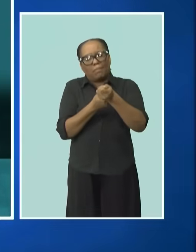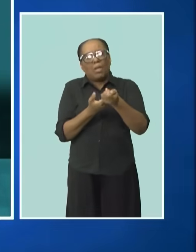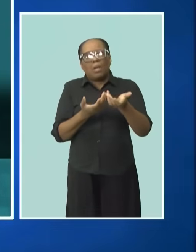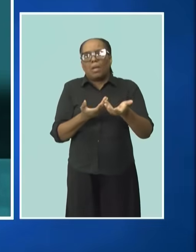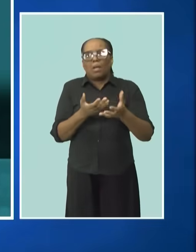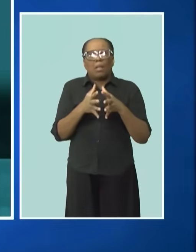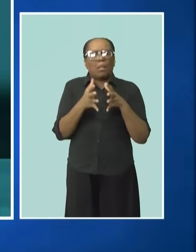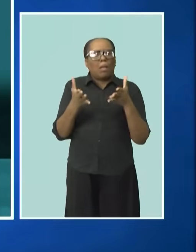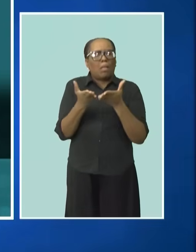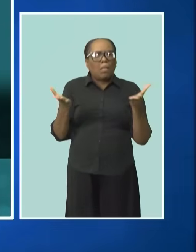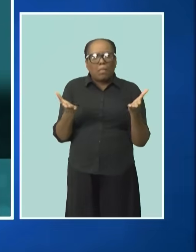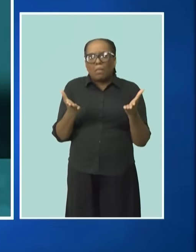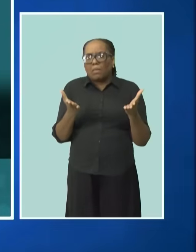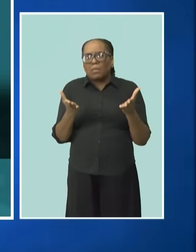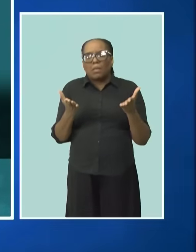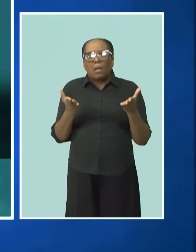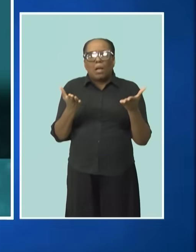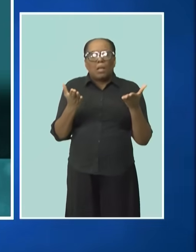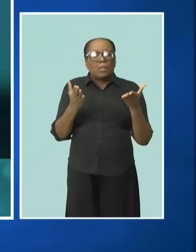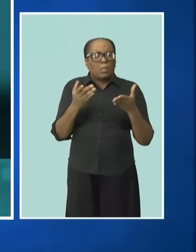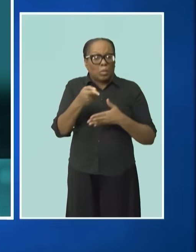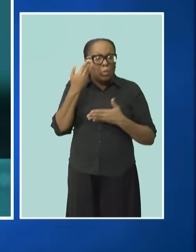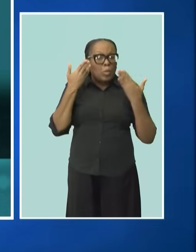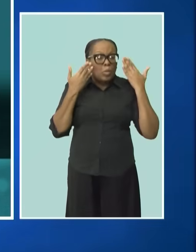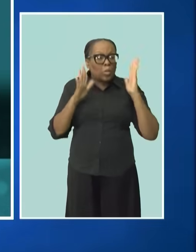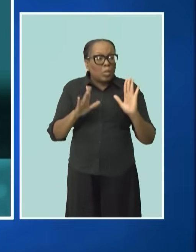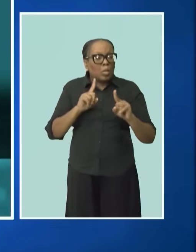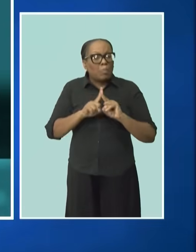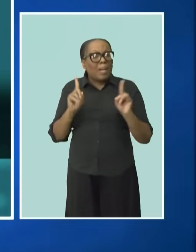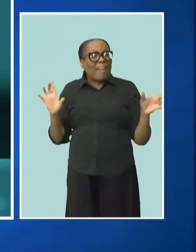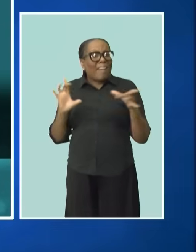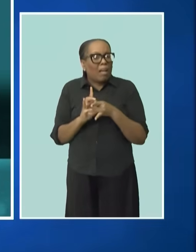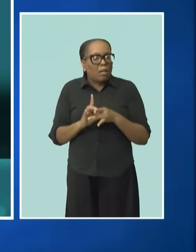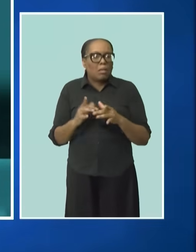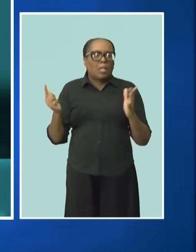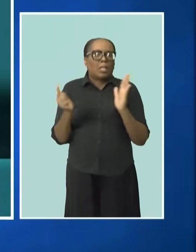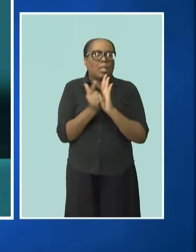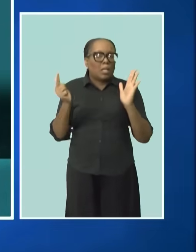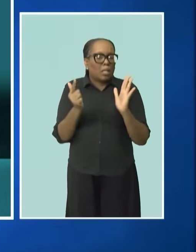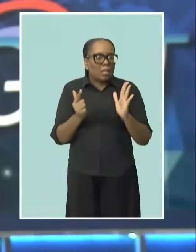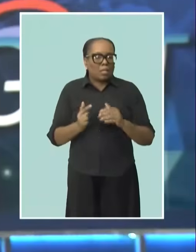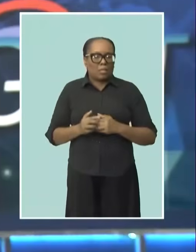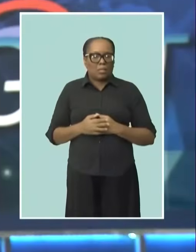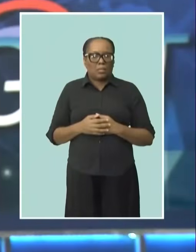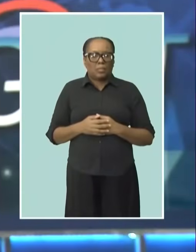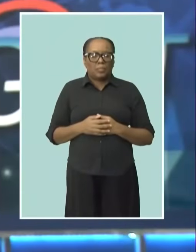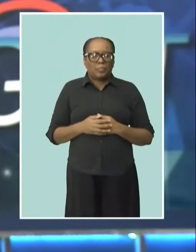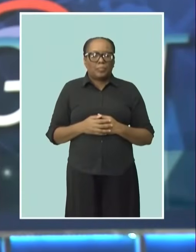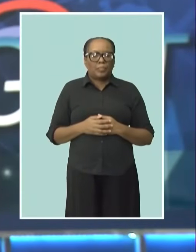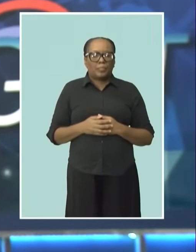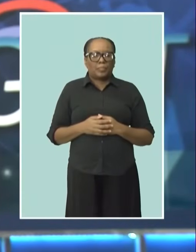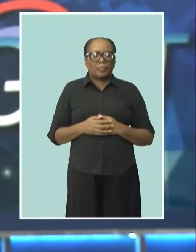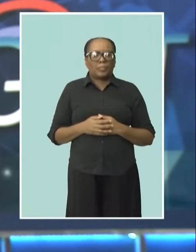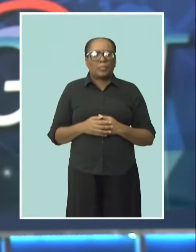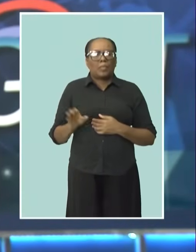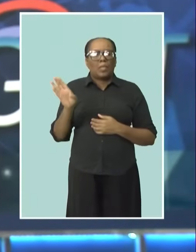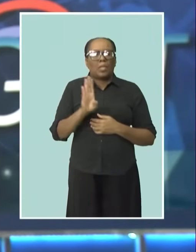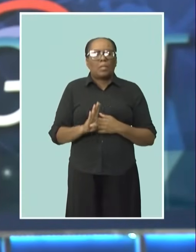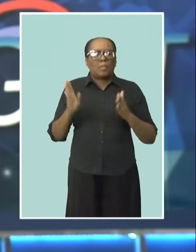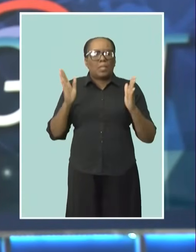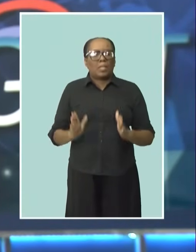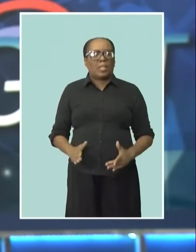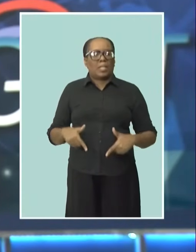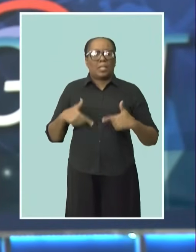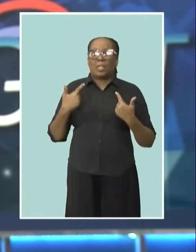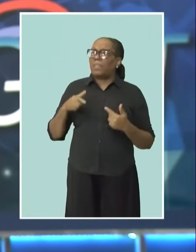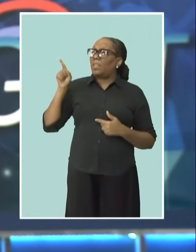are happening, but they're connected to legal activity, so it's not as clear-cut as you may think. A Barbadian living abroad is